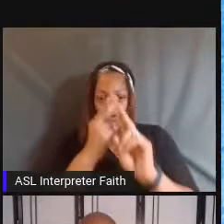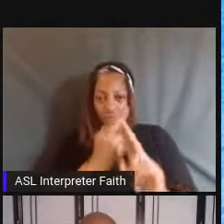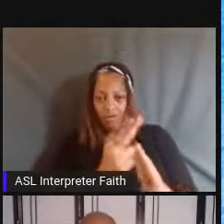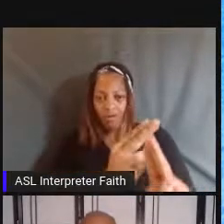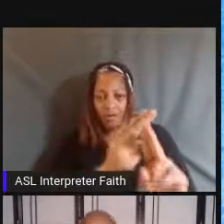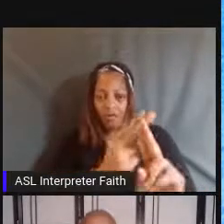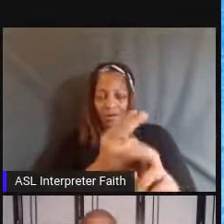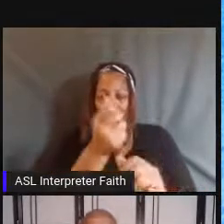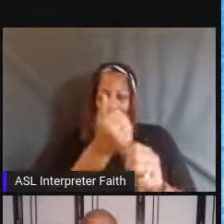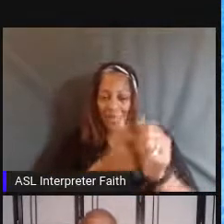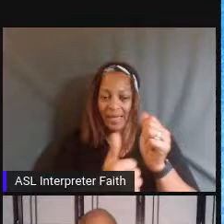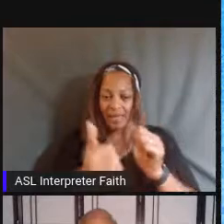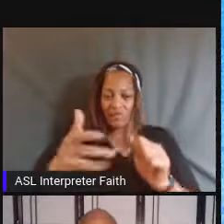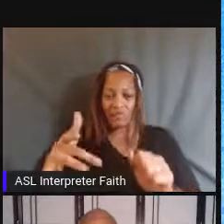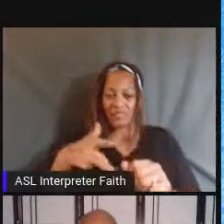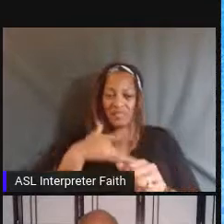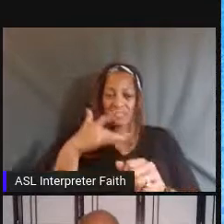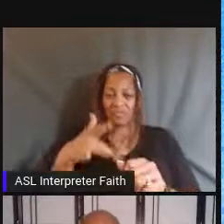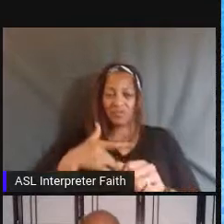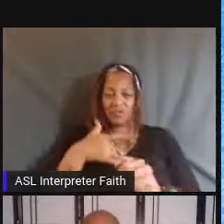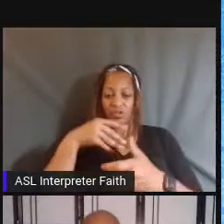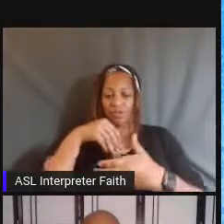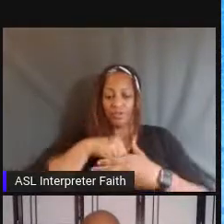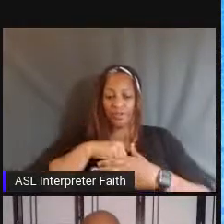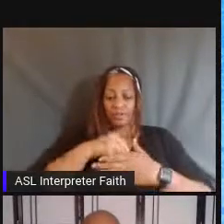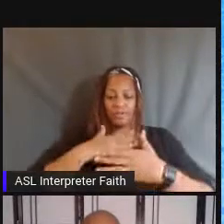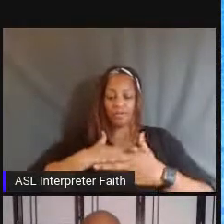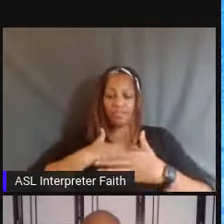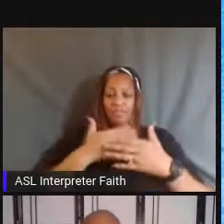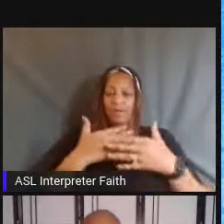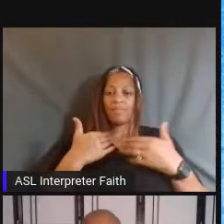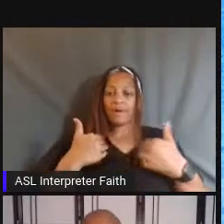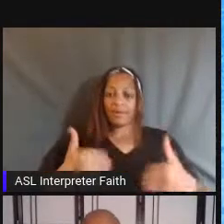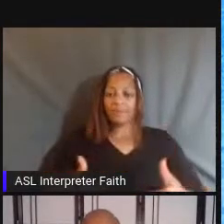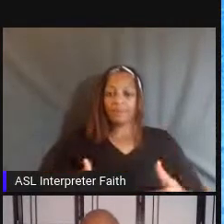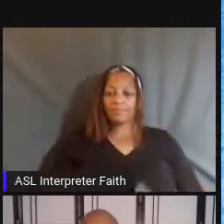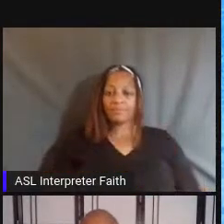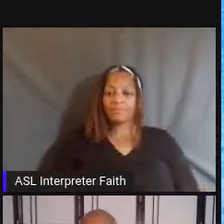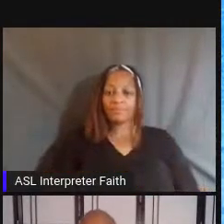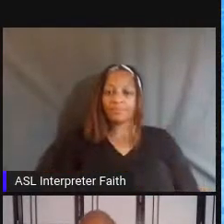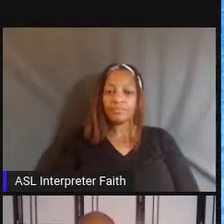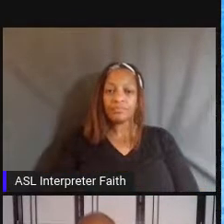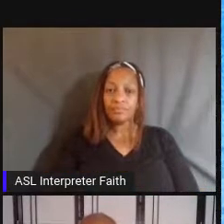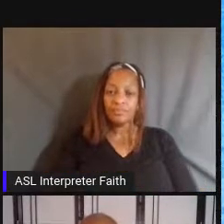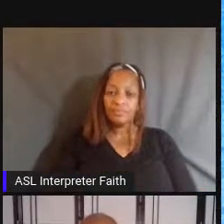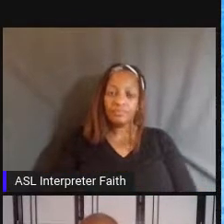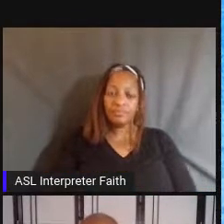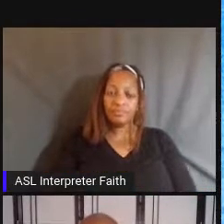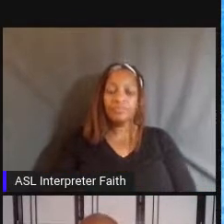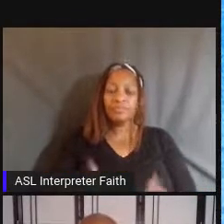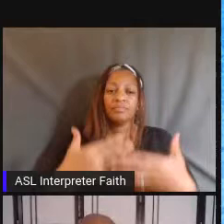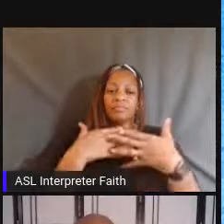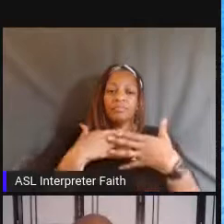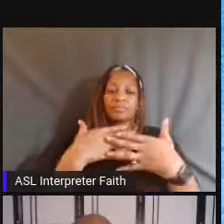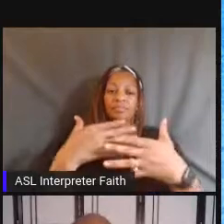honor every sensation in my body. Breathe.